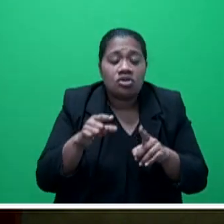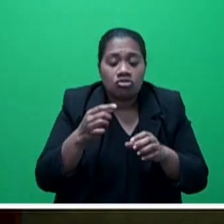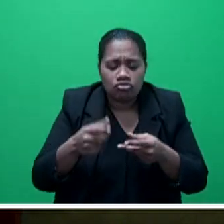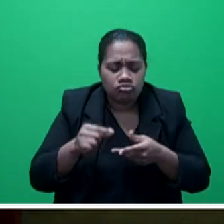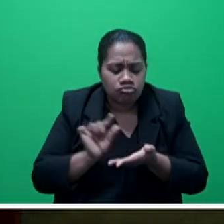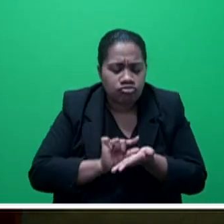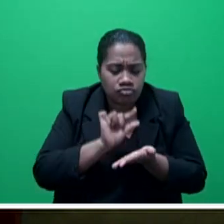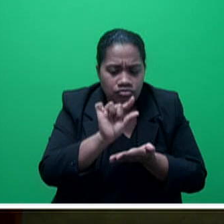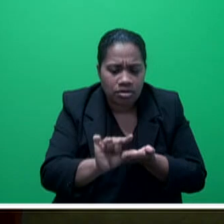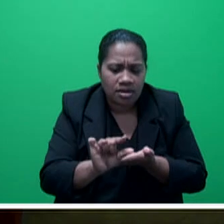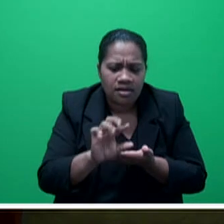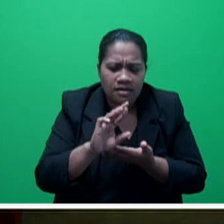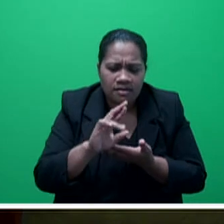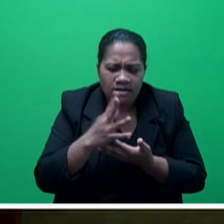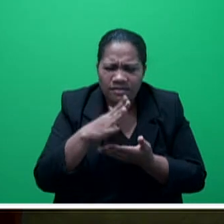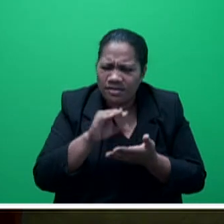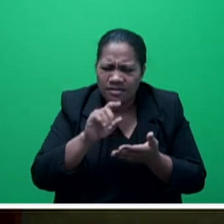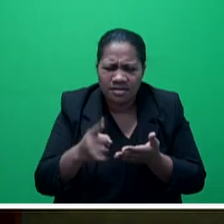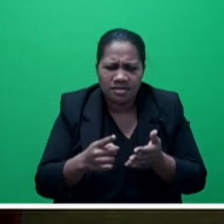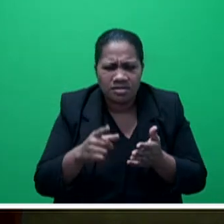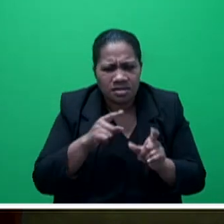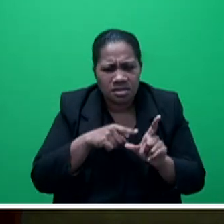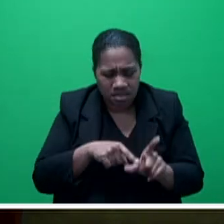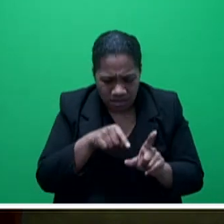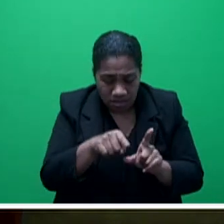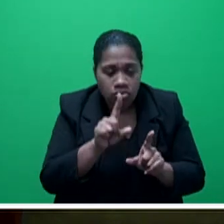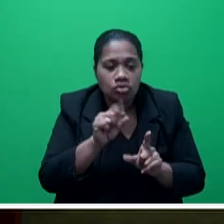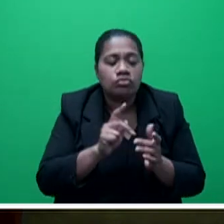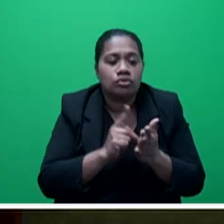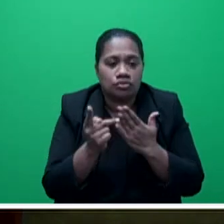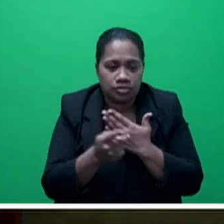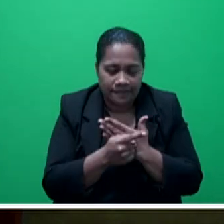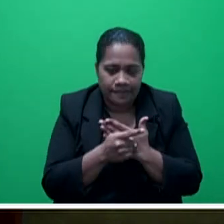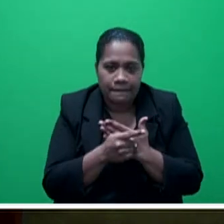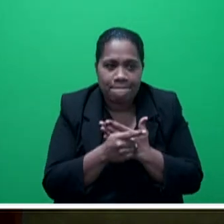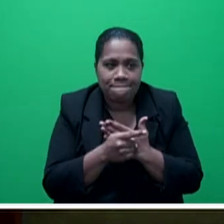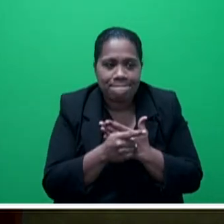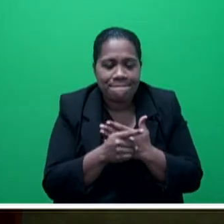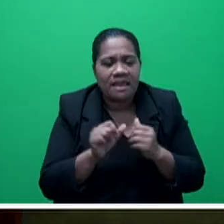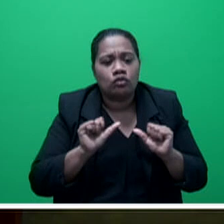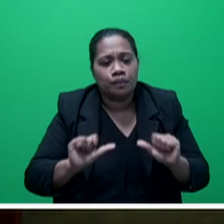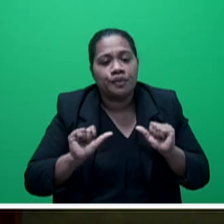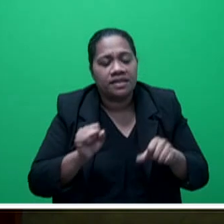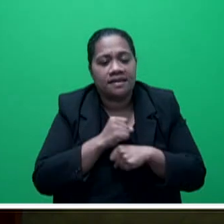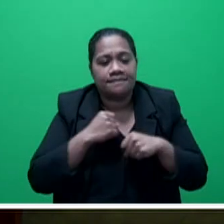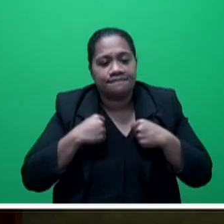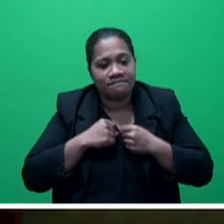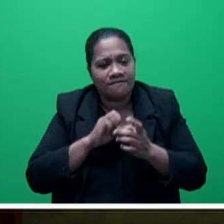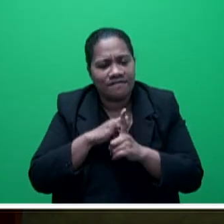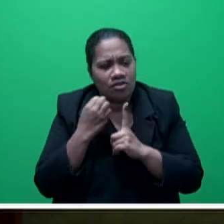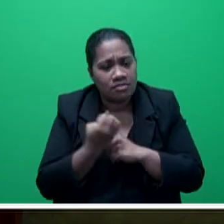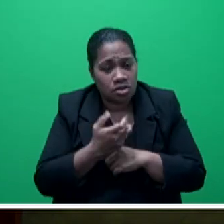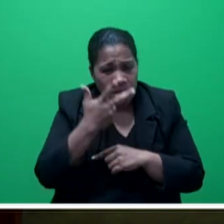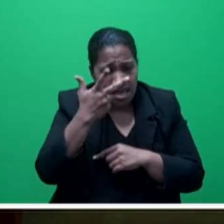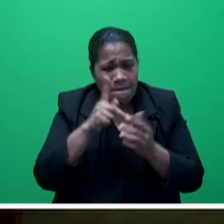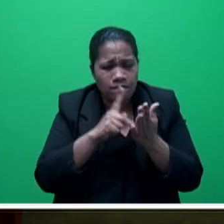$50,000 to local communities and non-government organizations to undertake projects aimed at protecting our environment. 8 projects were approved